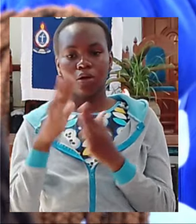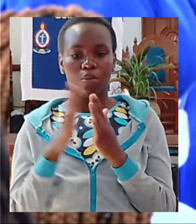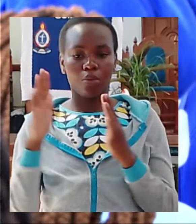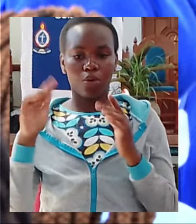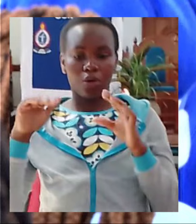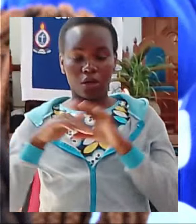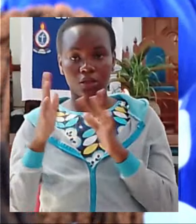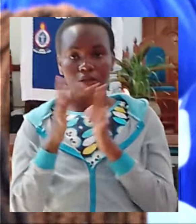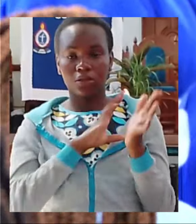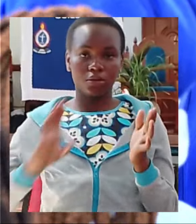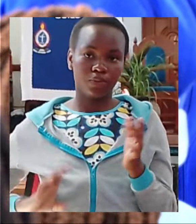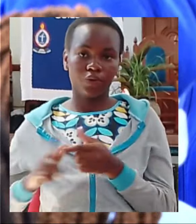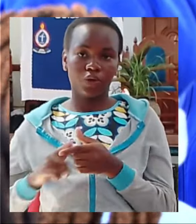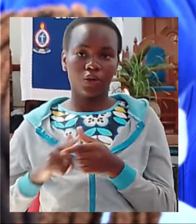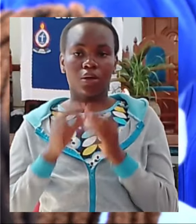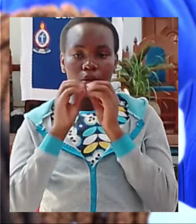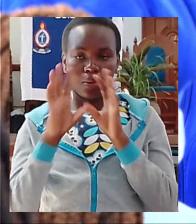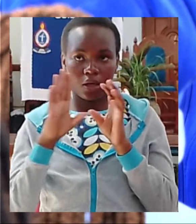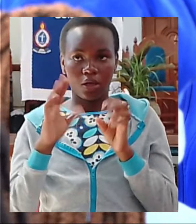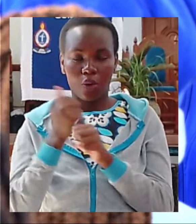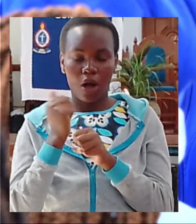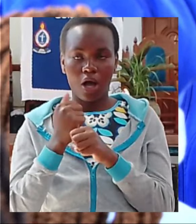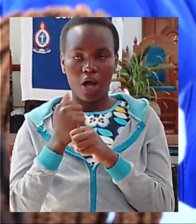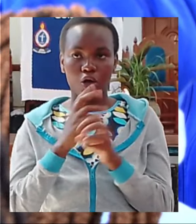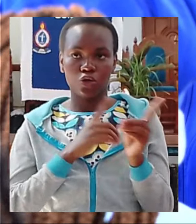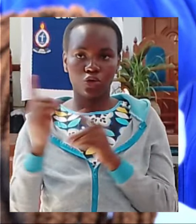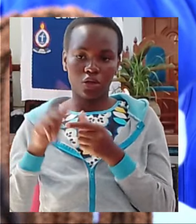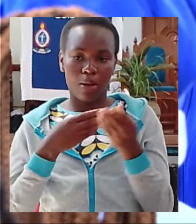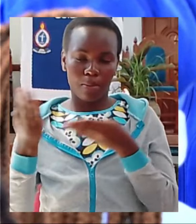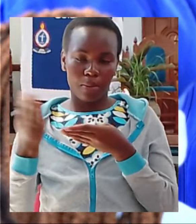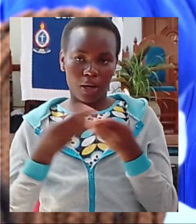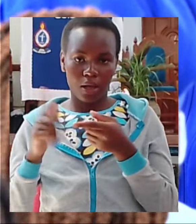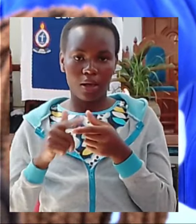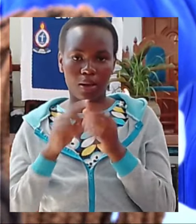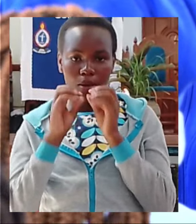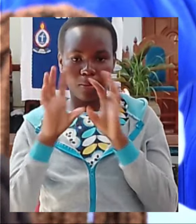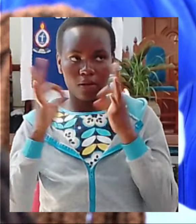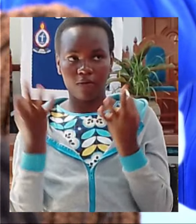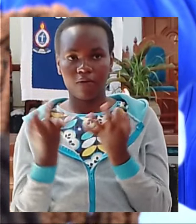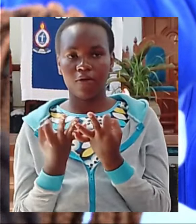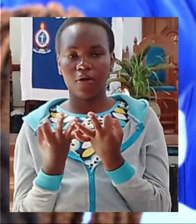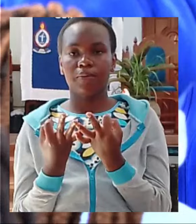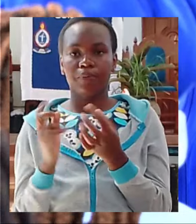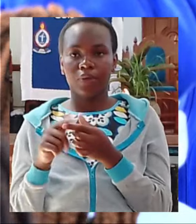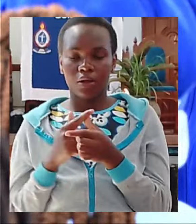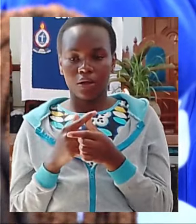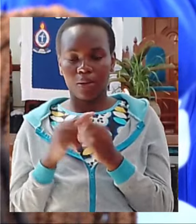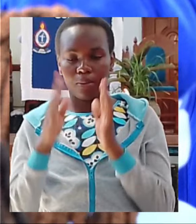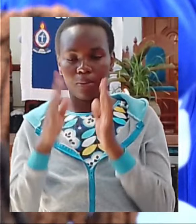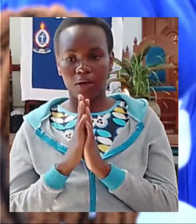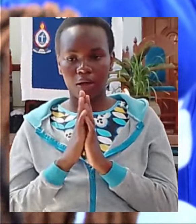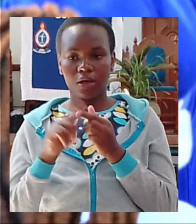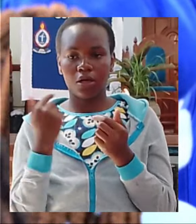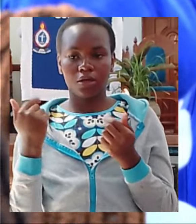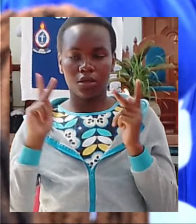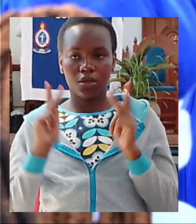King of all glory. May you bless their places of work. May you bless their businesses. May you bless their families, Jehovah Father. And that prayer which each